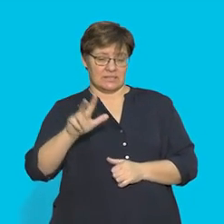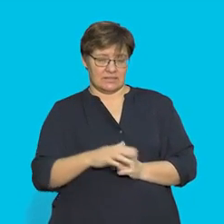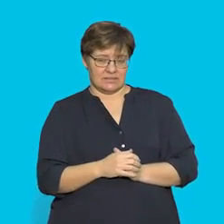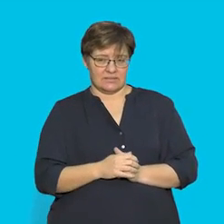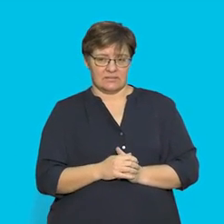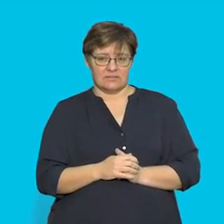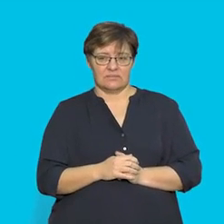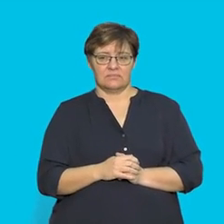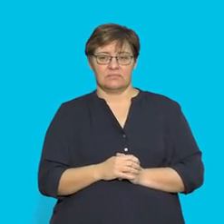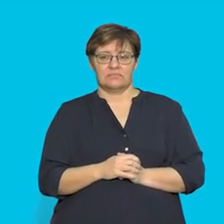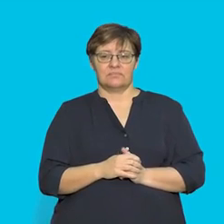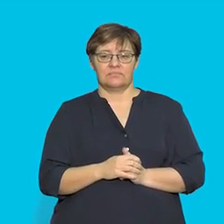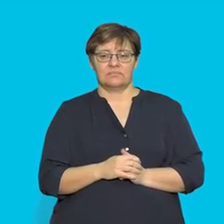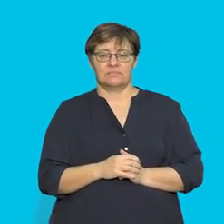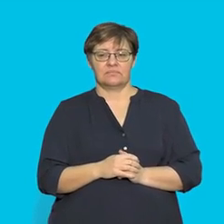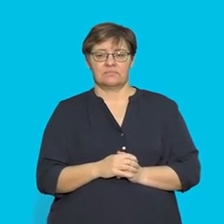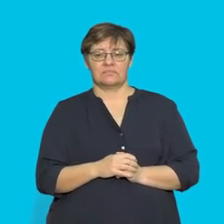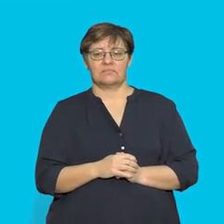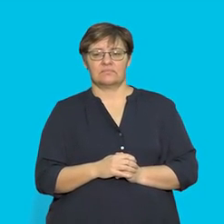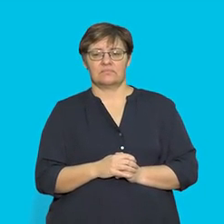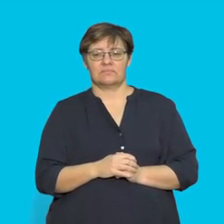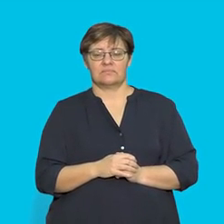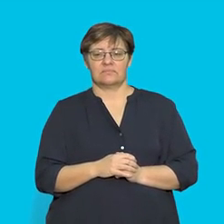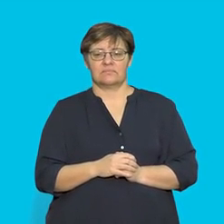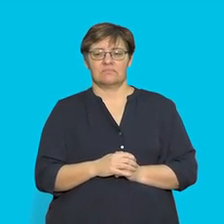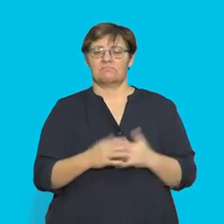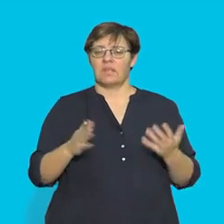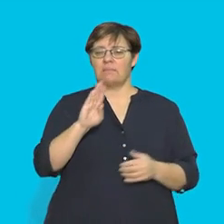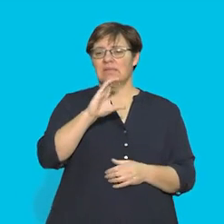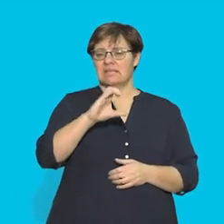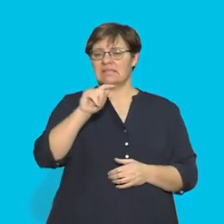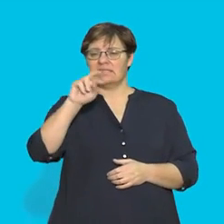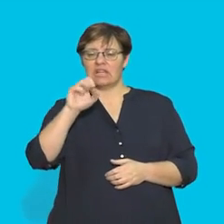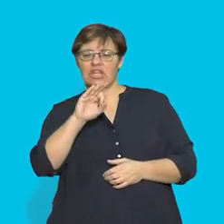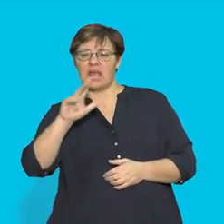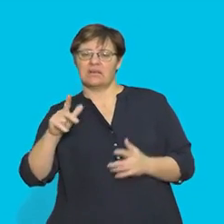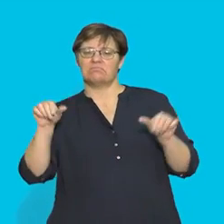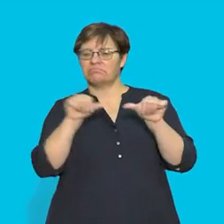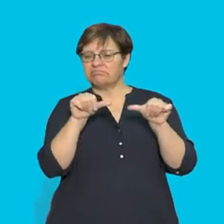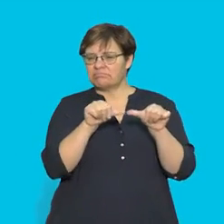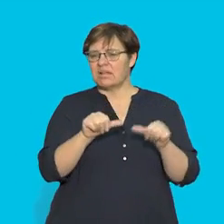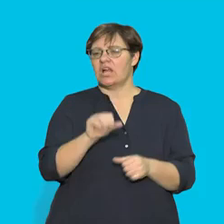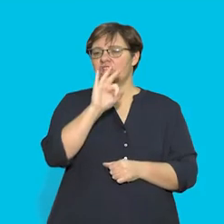37,0738. Okay, so BC times tan of 38 is approximately equal to